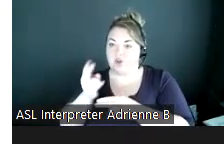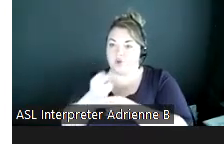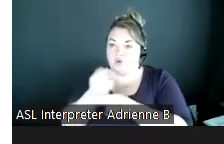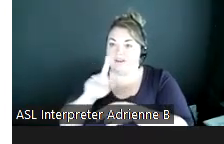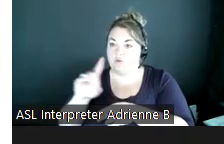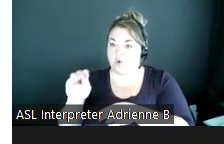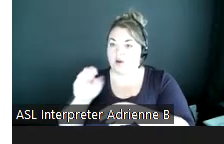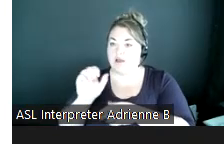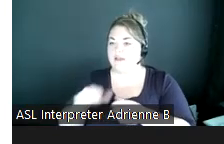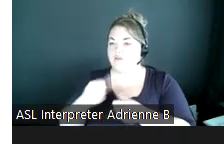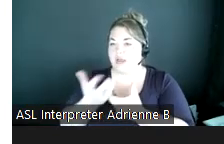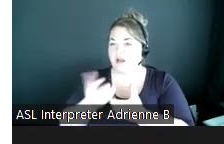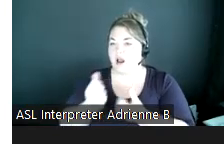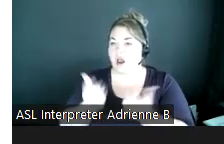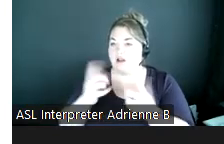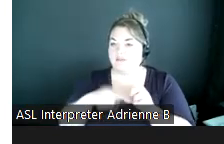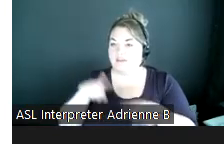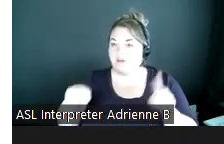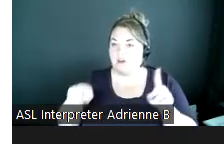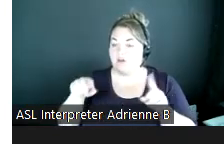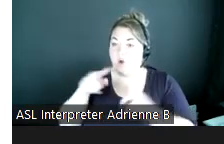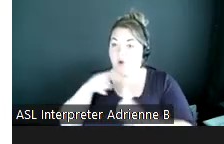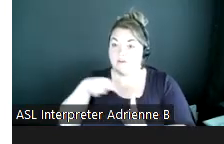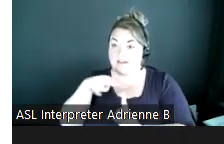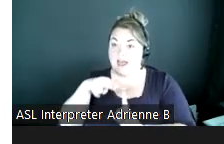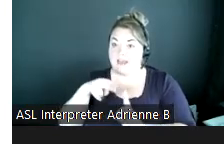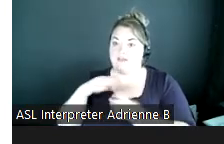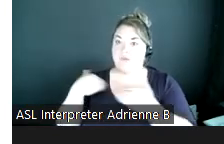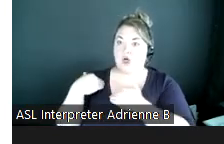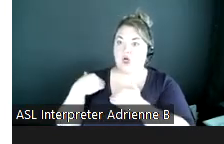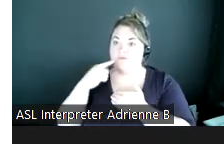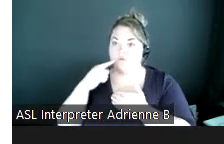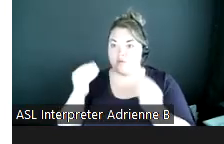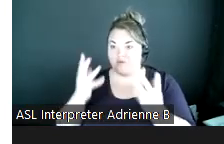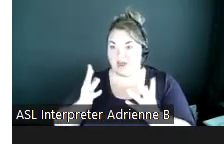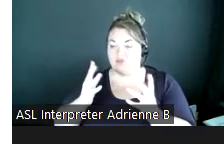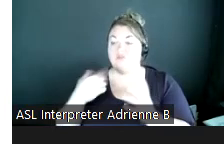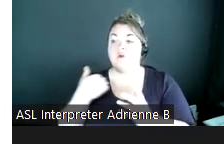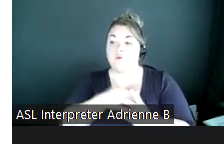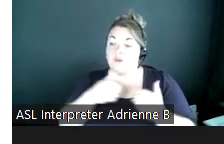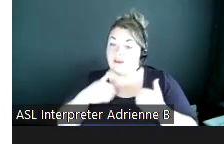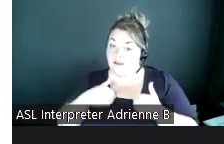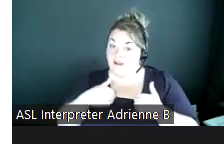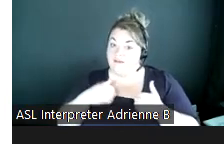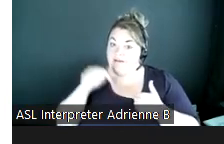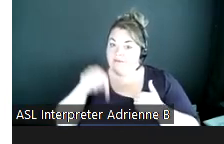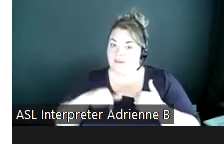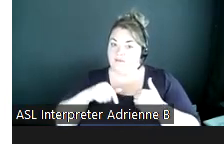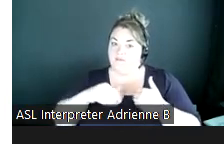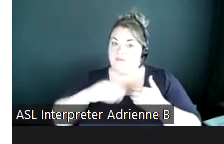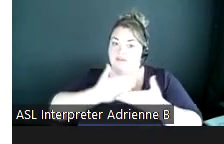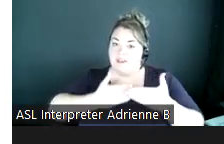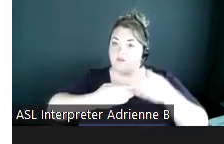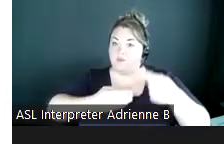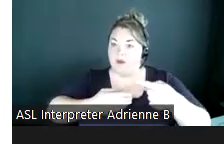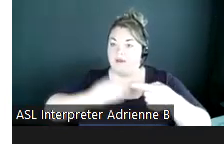different oversight burden for providers. And so we had this phased approach to rolling out